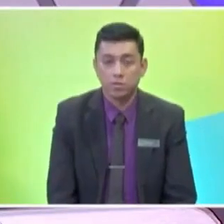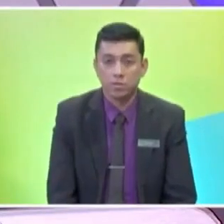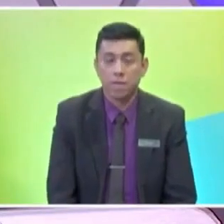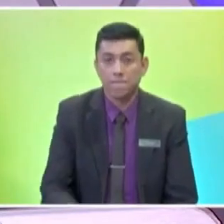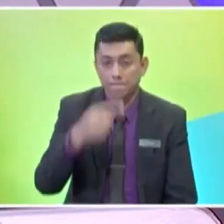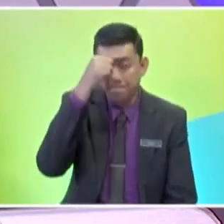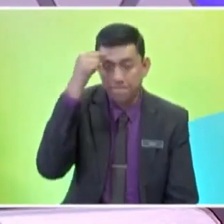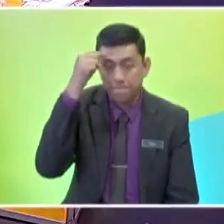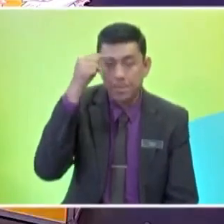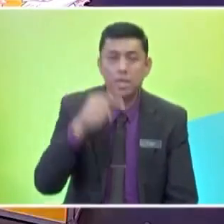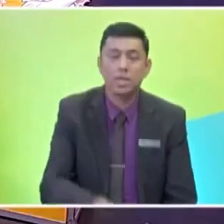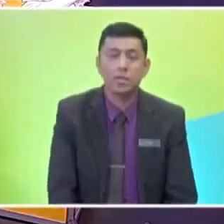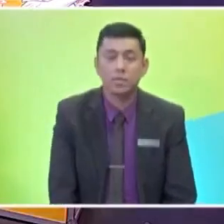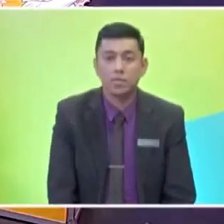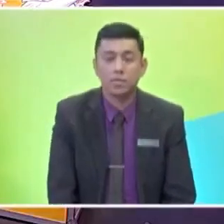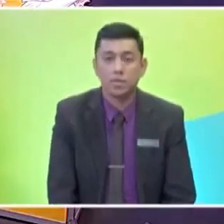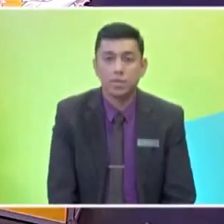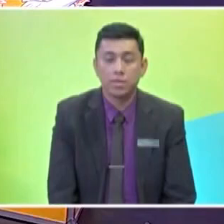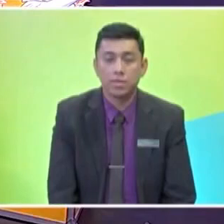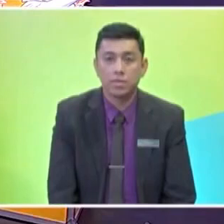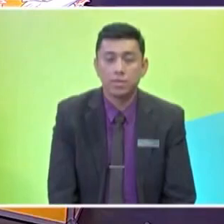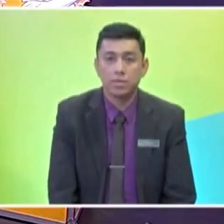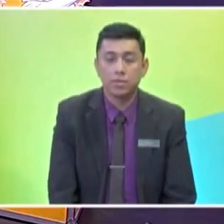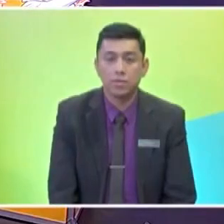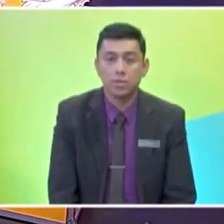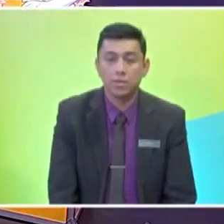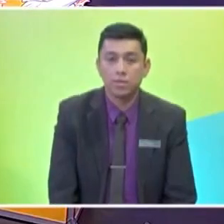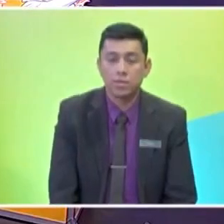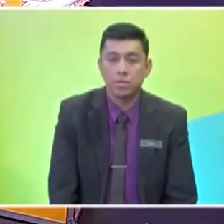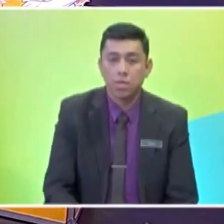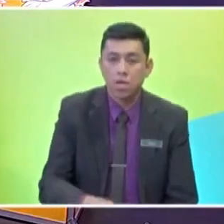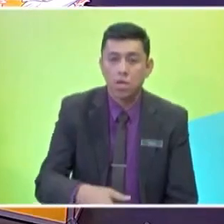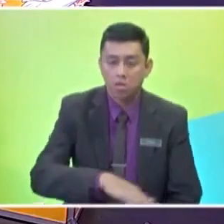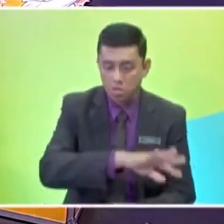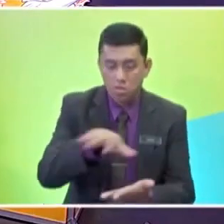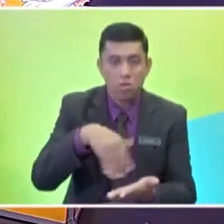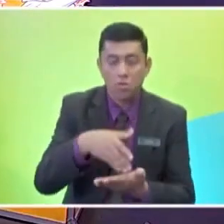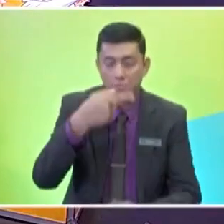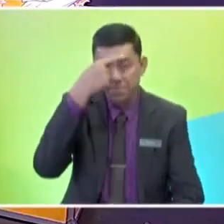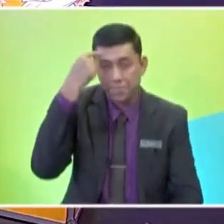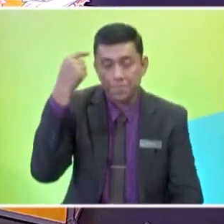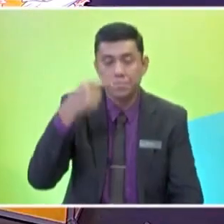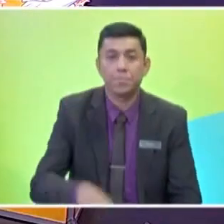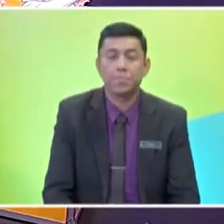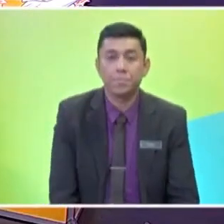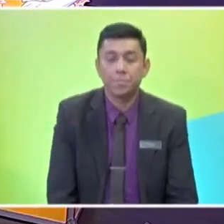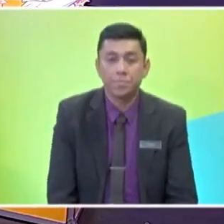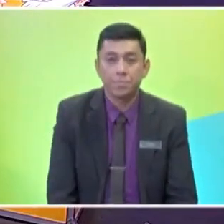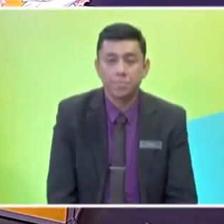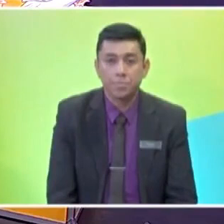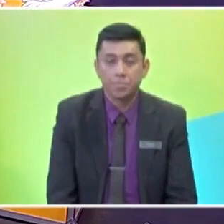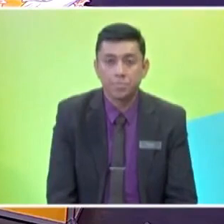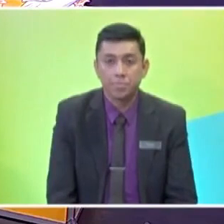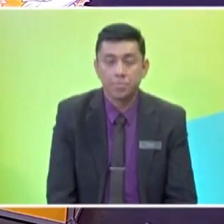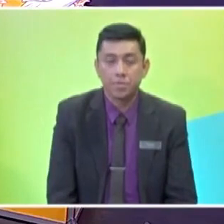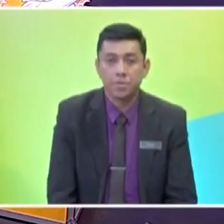color. Mm-hmm. Okay. Color it black. Okay, color all black. Color it nice until, and then? Yes, you get something